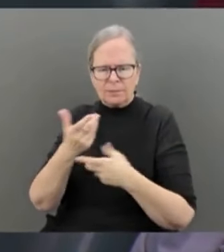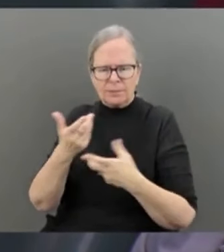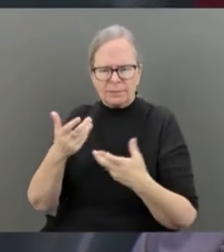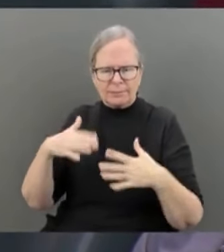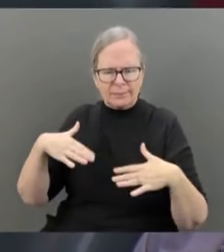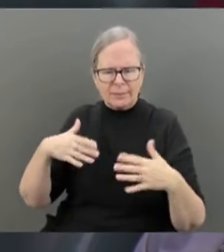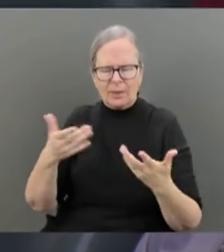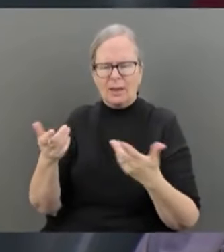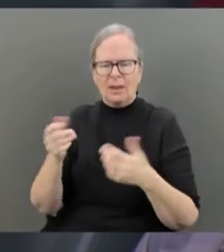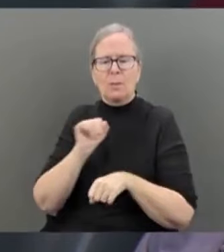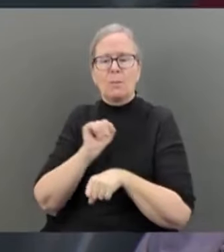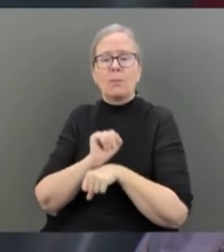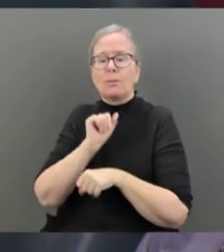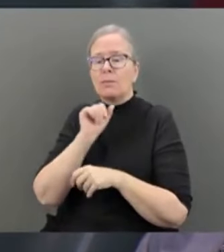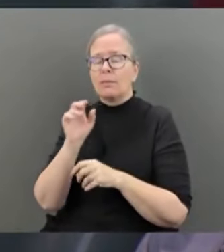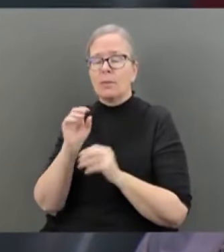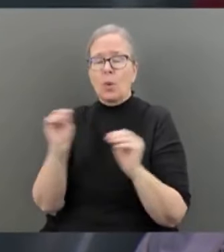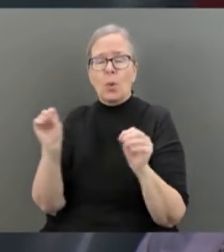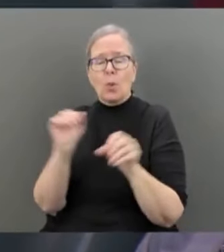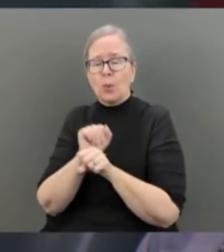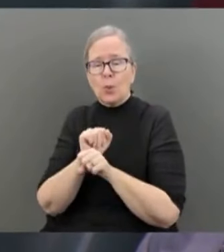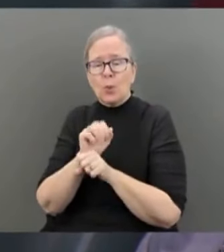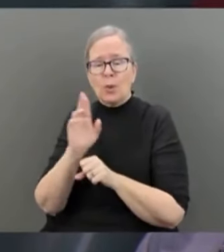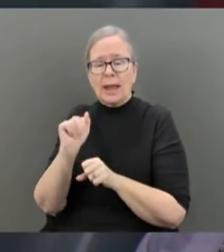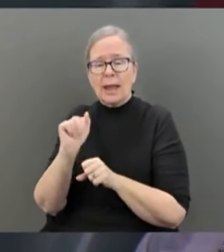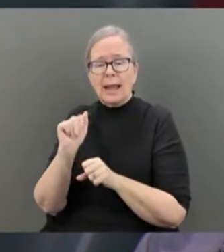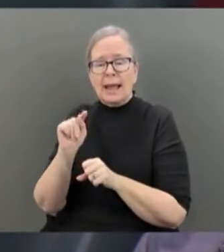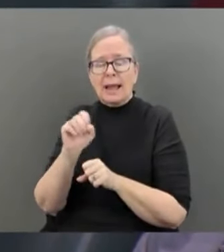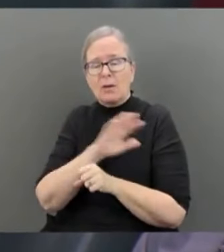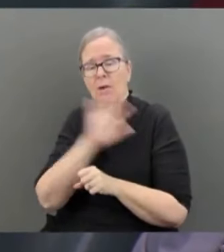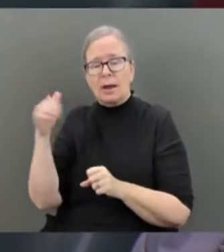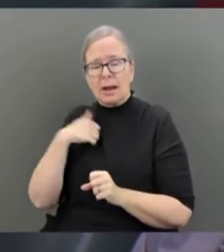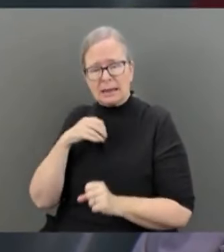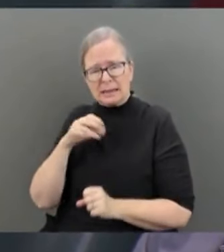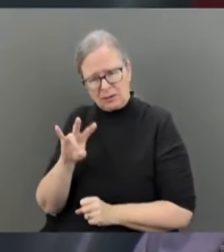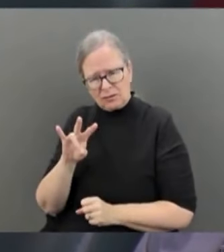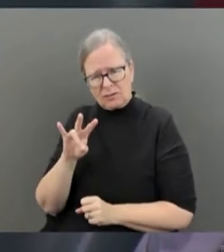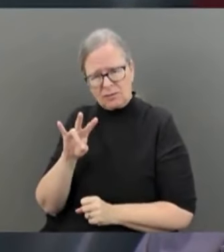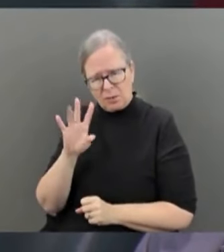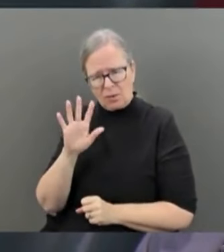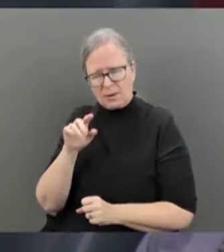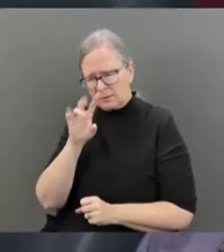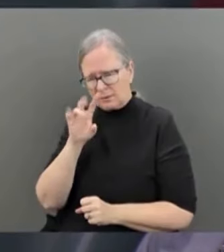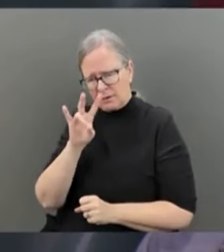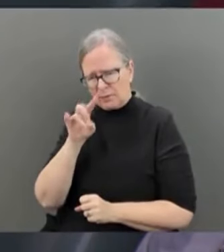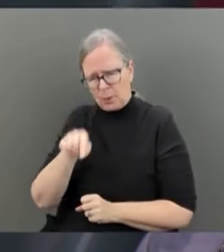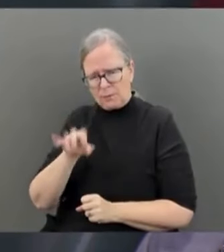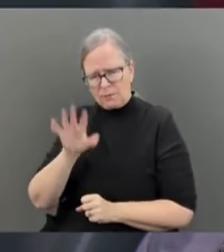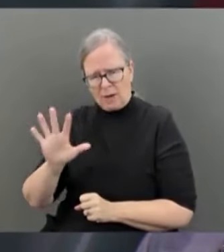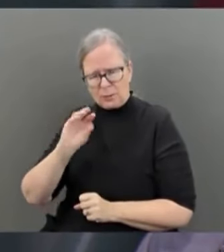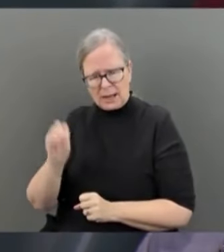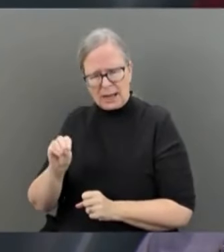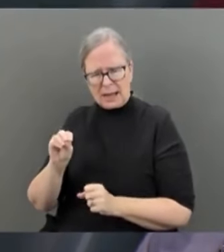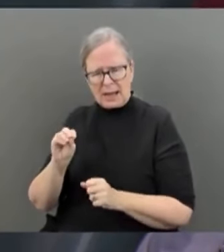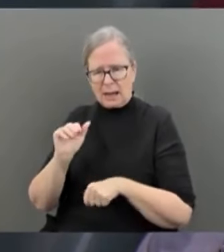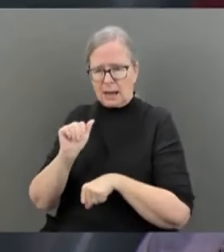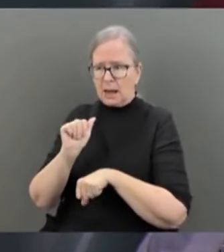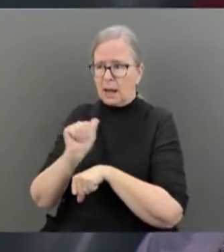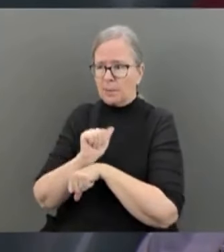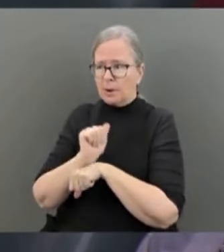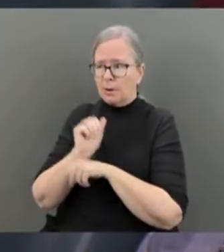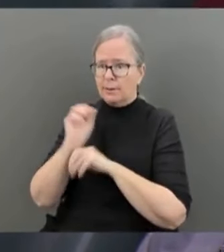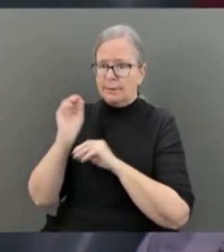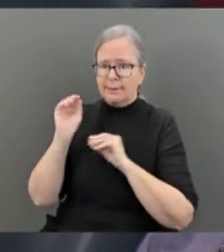at 7.5%, and some Albertans are struggling to find gainful employment, including some of my